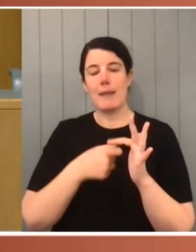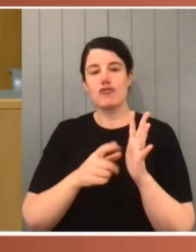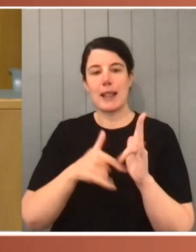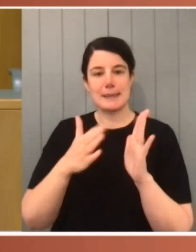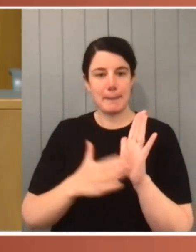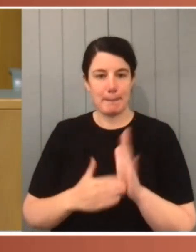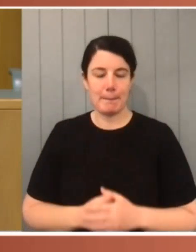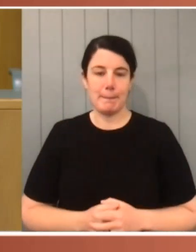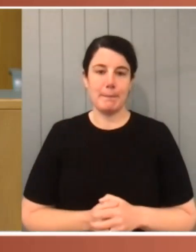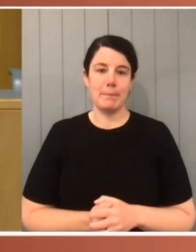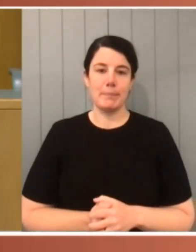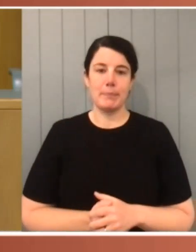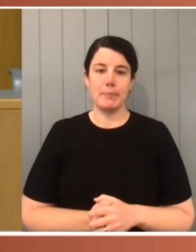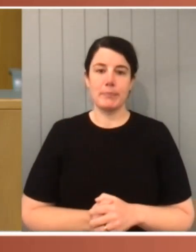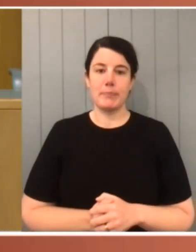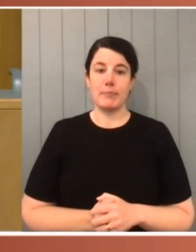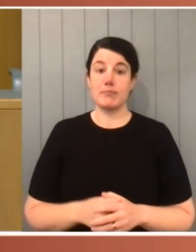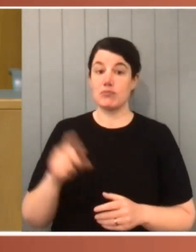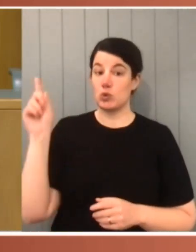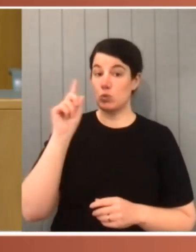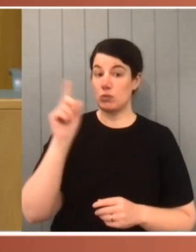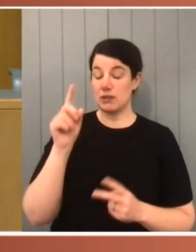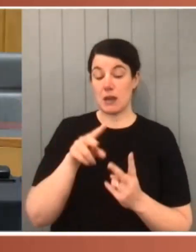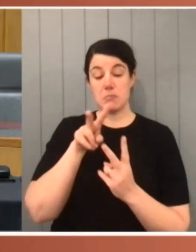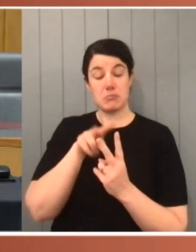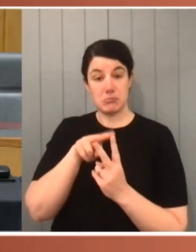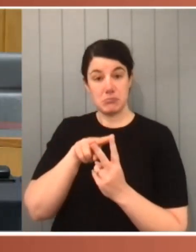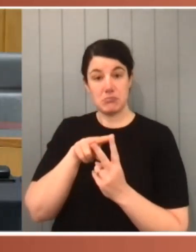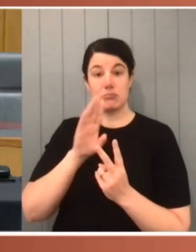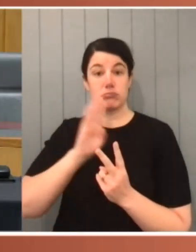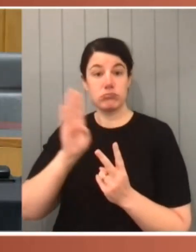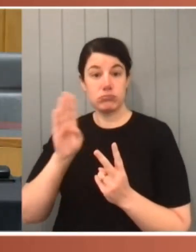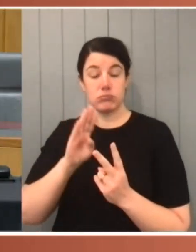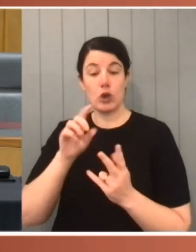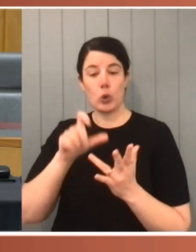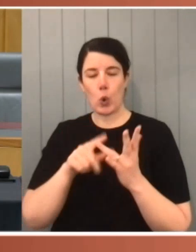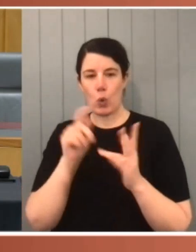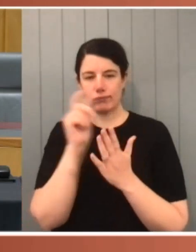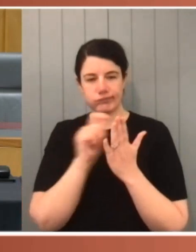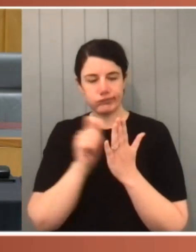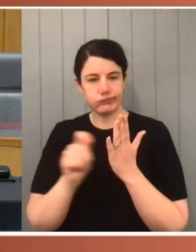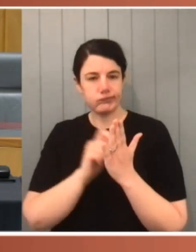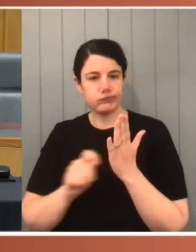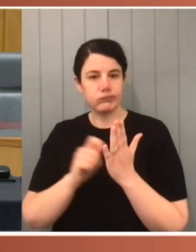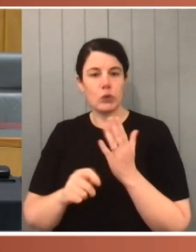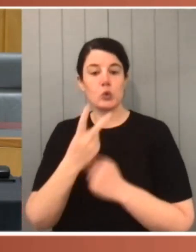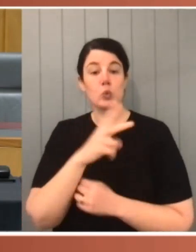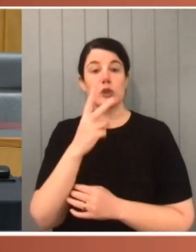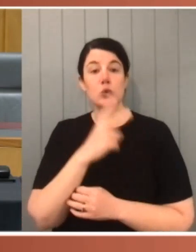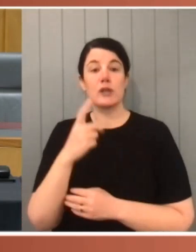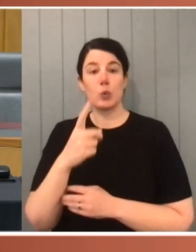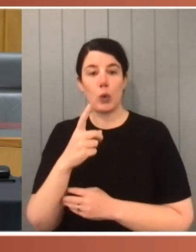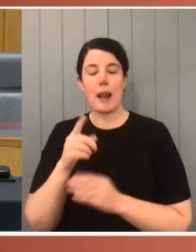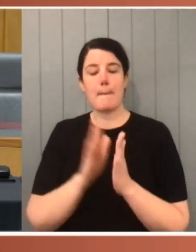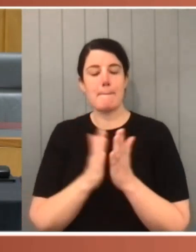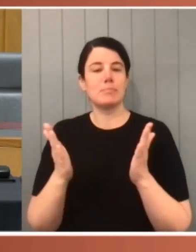particular relevance to today, Professor Strangio and Associate Professor Bonotti co-edited the 2021 Palgrave Macmillan